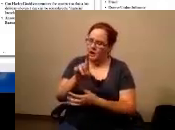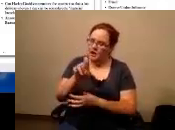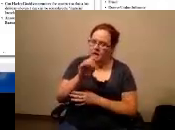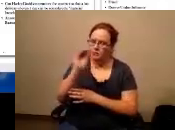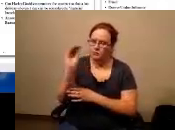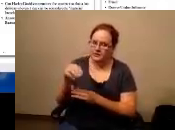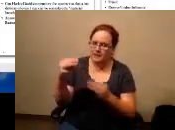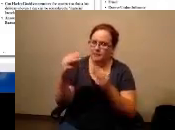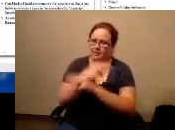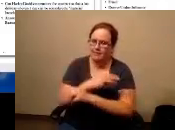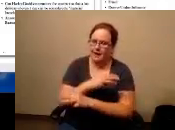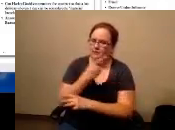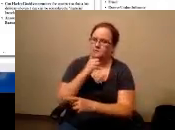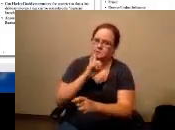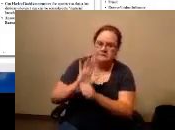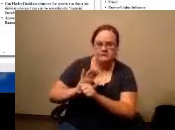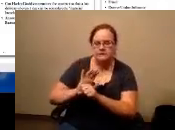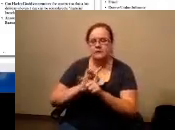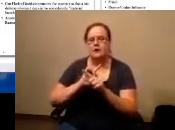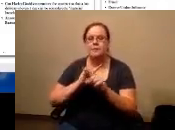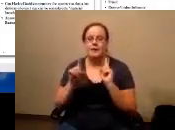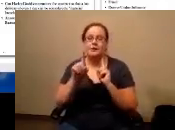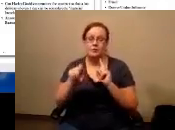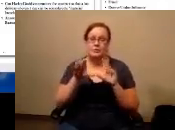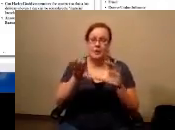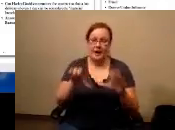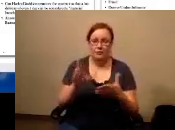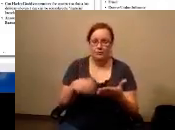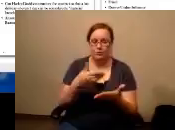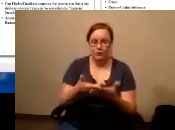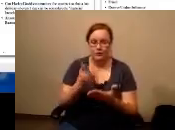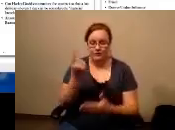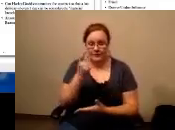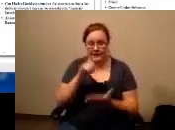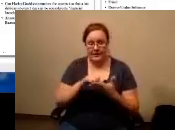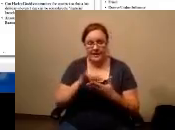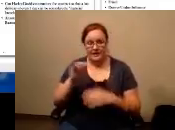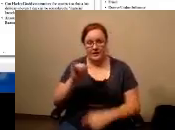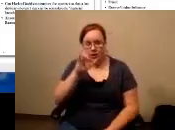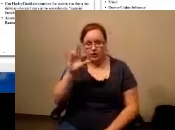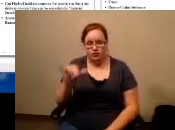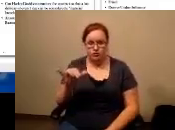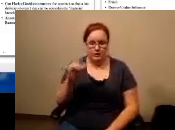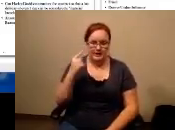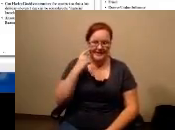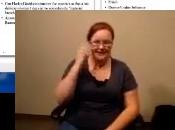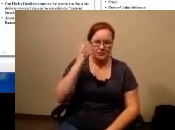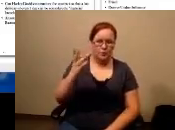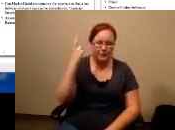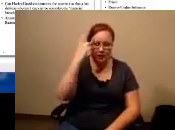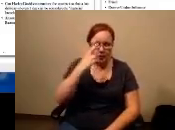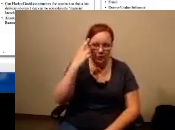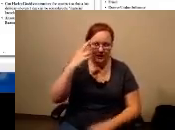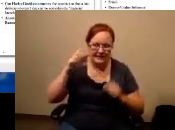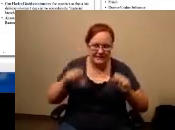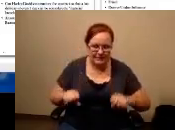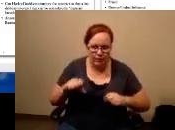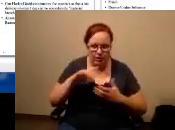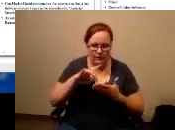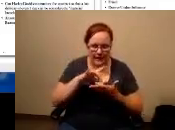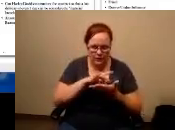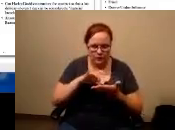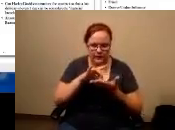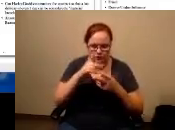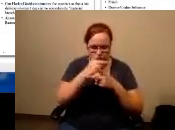certainty, but you do have to prove something that the jury would consider reasonable, a reasonable calculation.